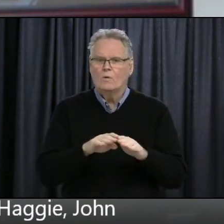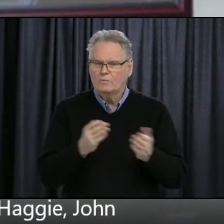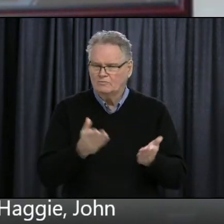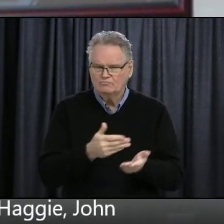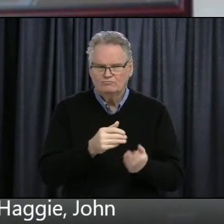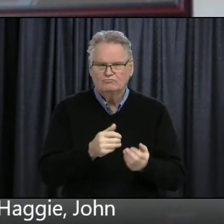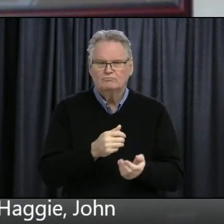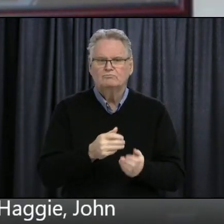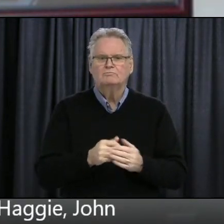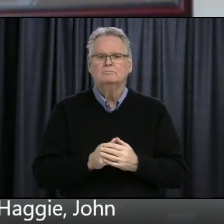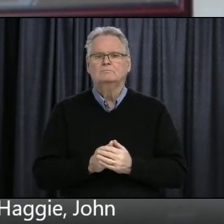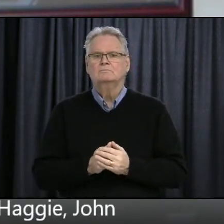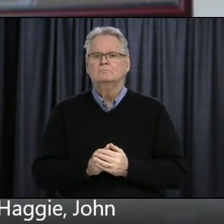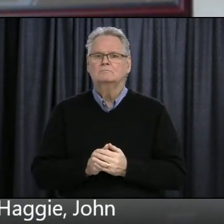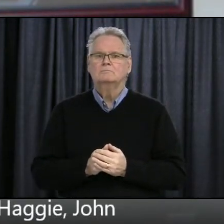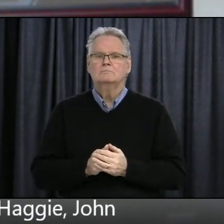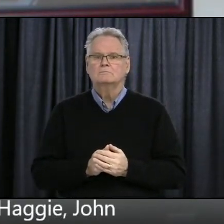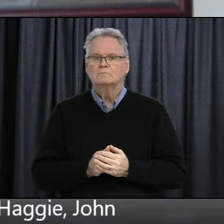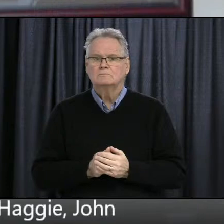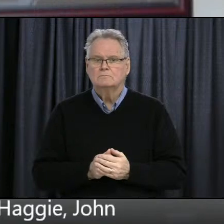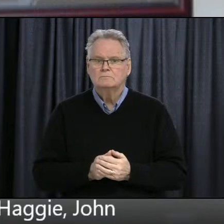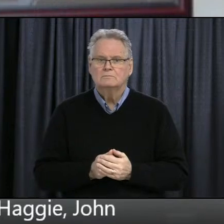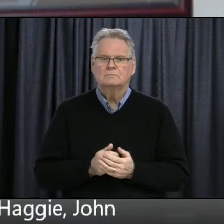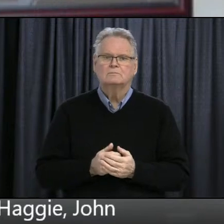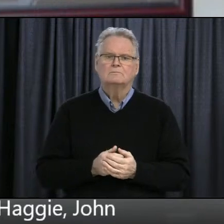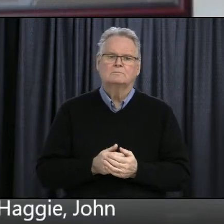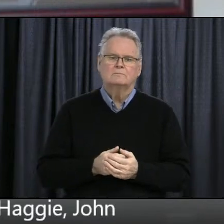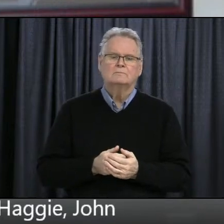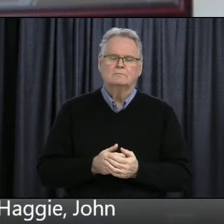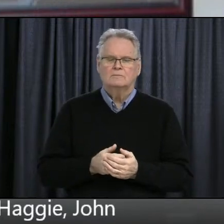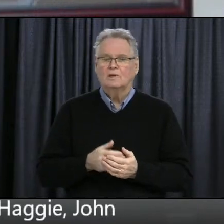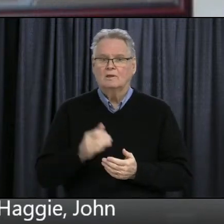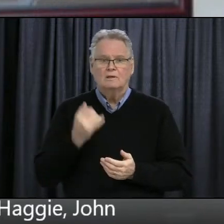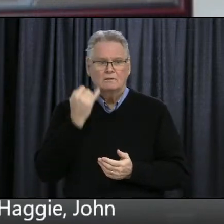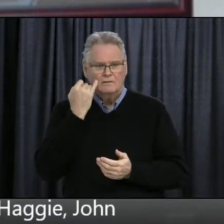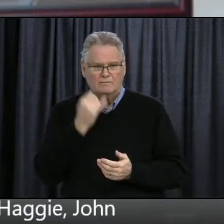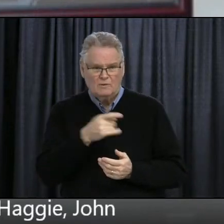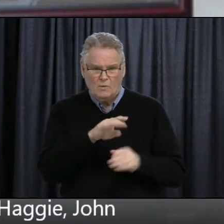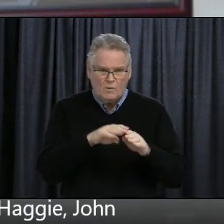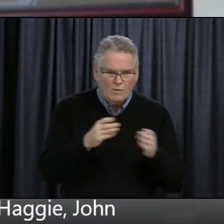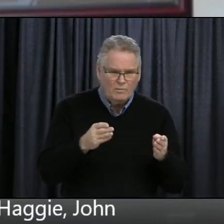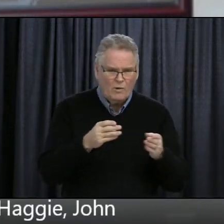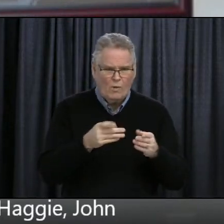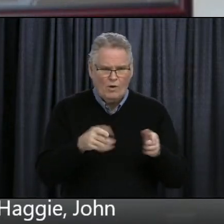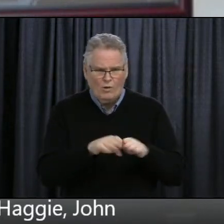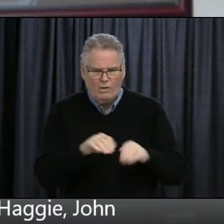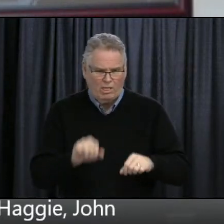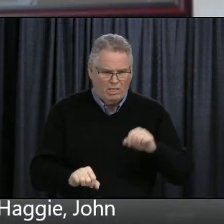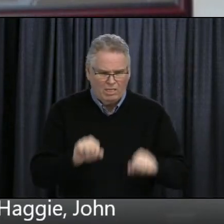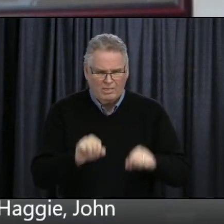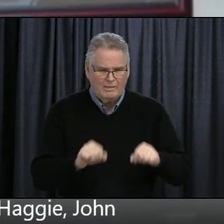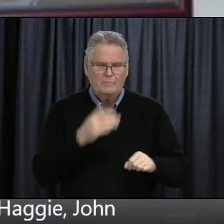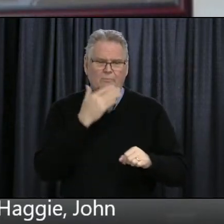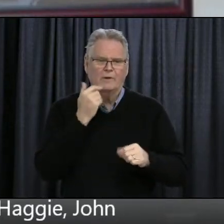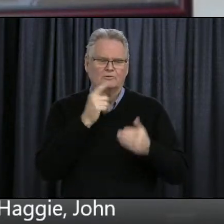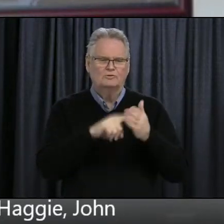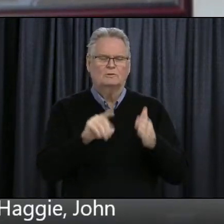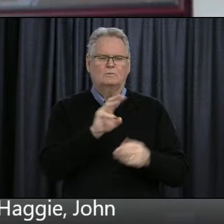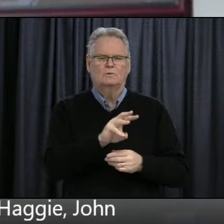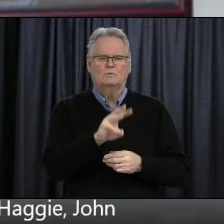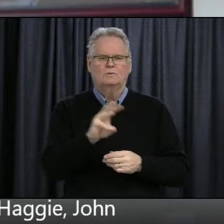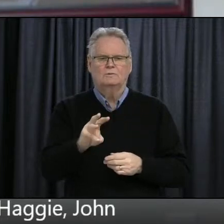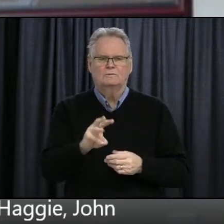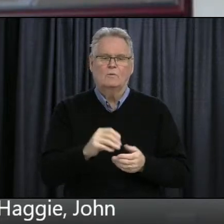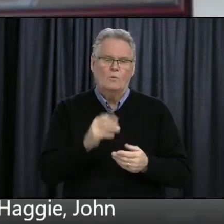their office. They may agree with you that an in-person visit is essential, in which case they more than likely will screen